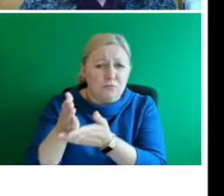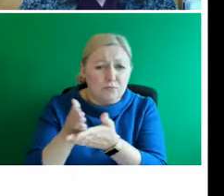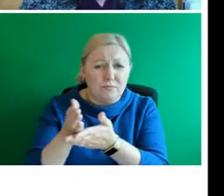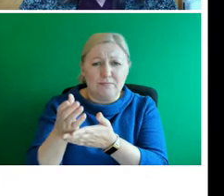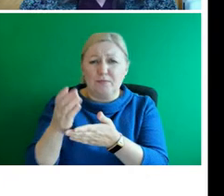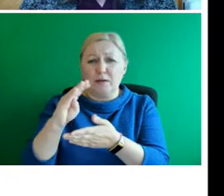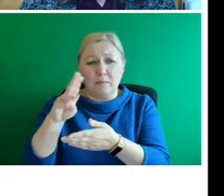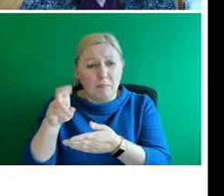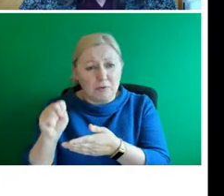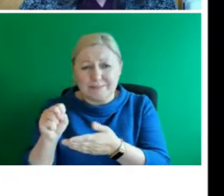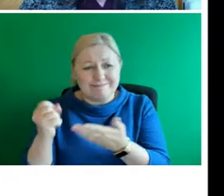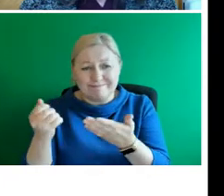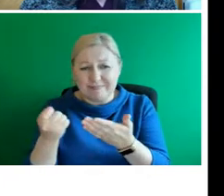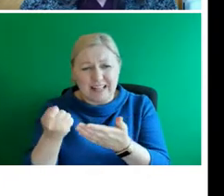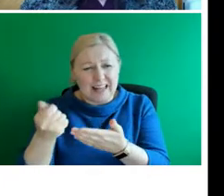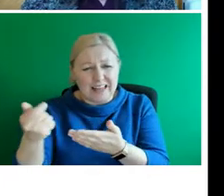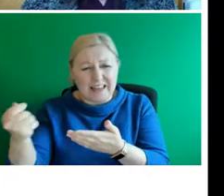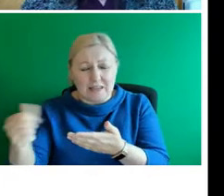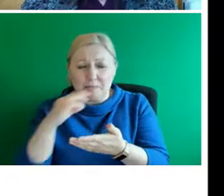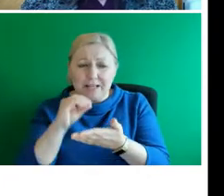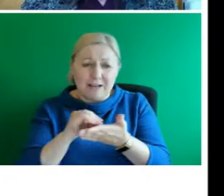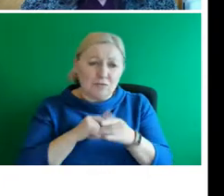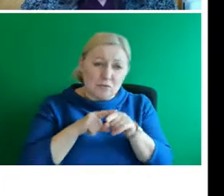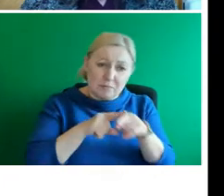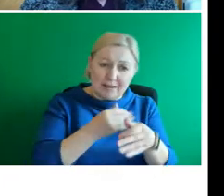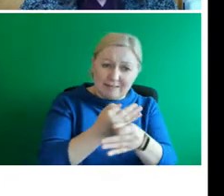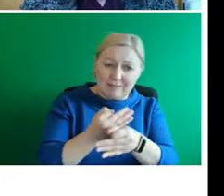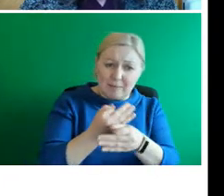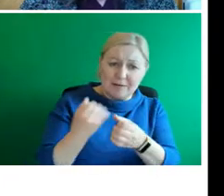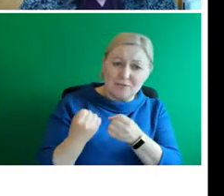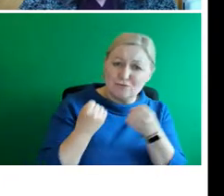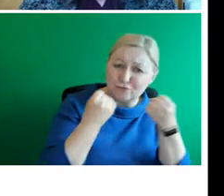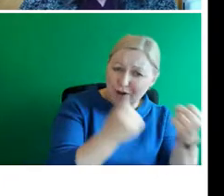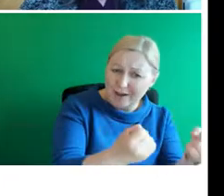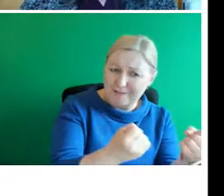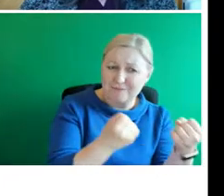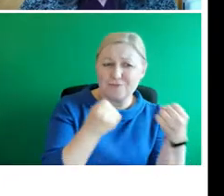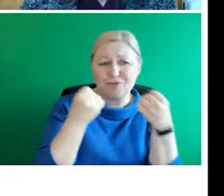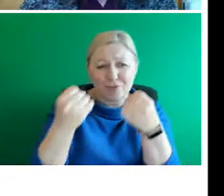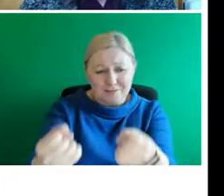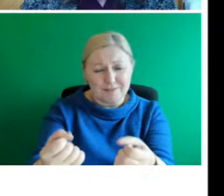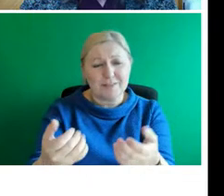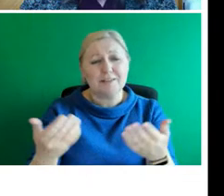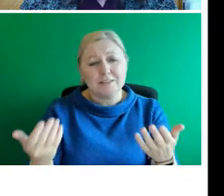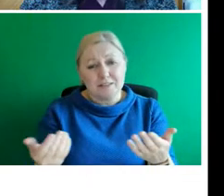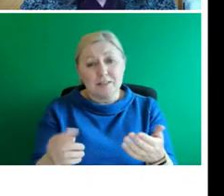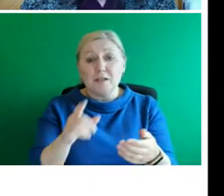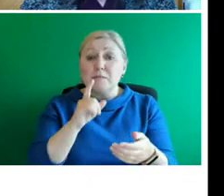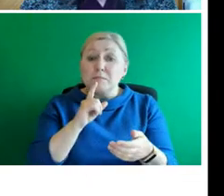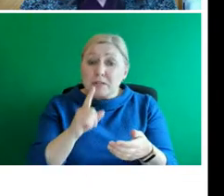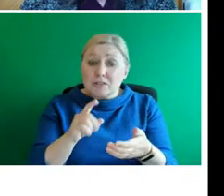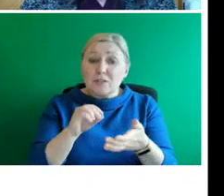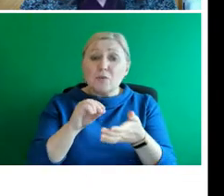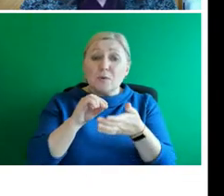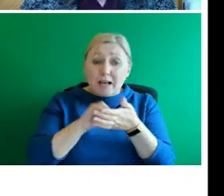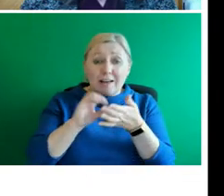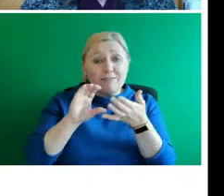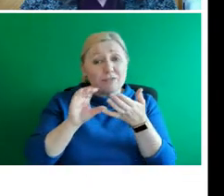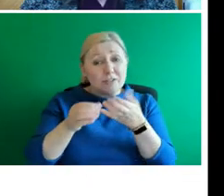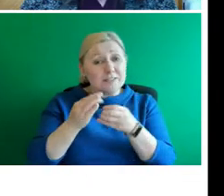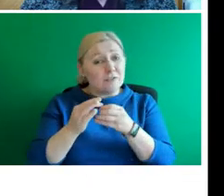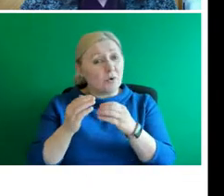rural areas, so there can be opportunities for older adults to be very involved in their communities, which reduces